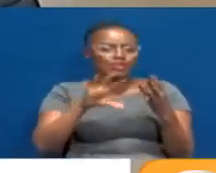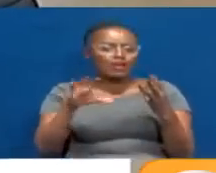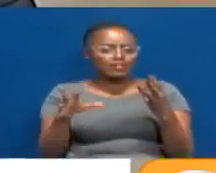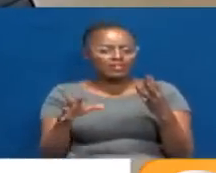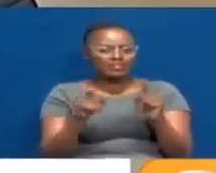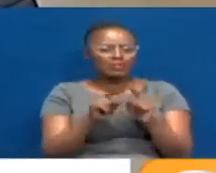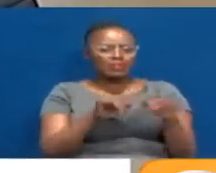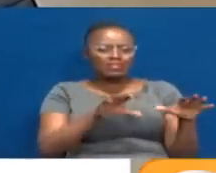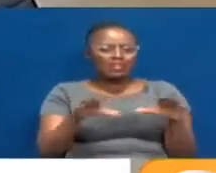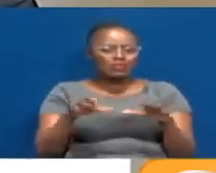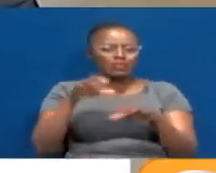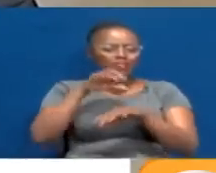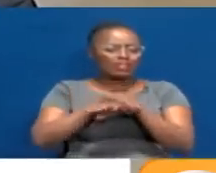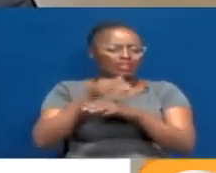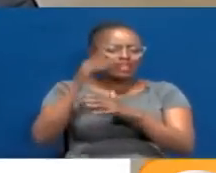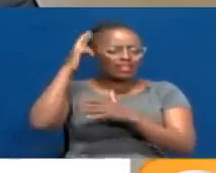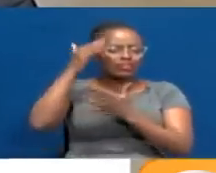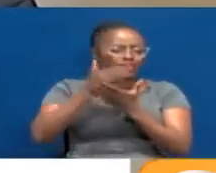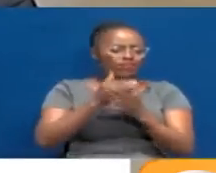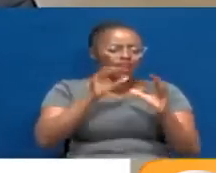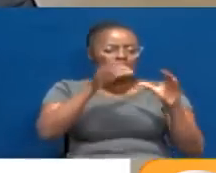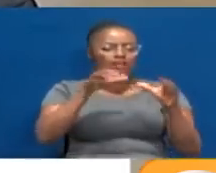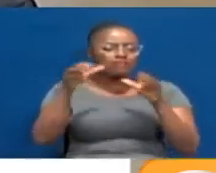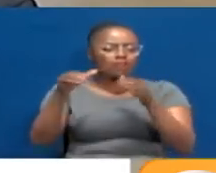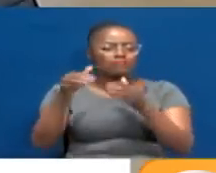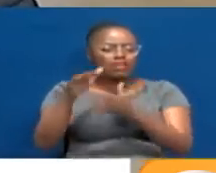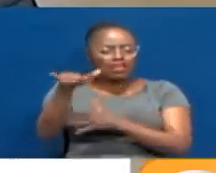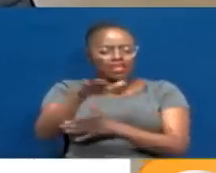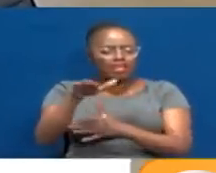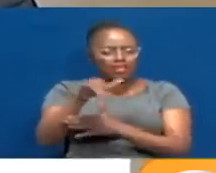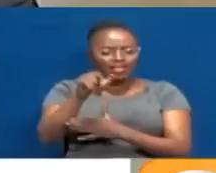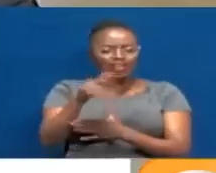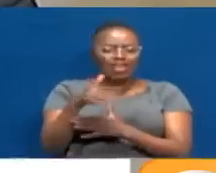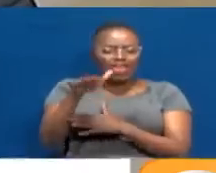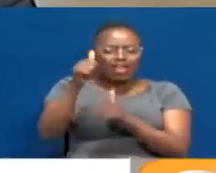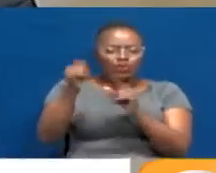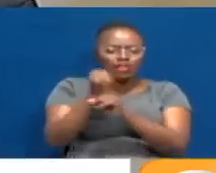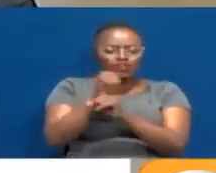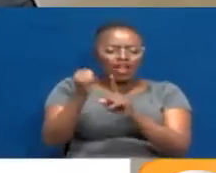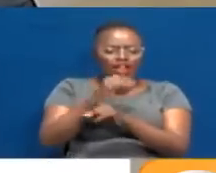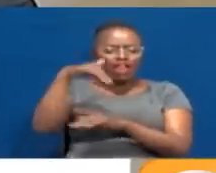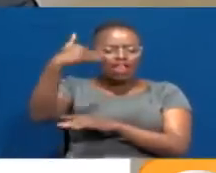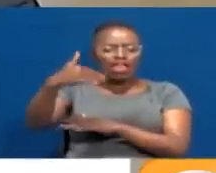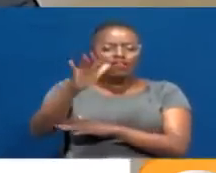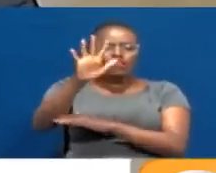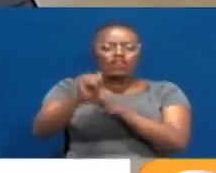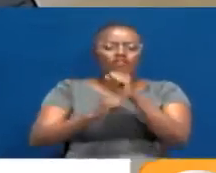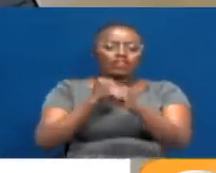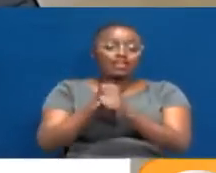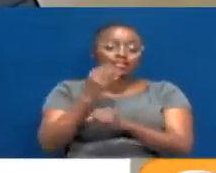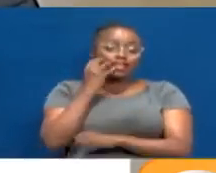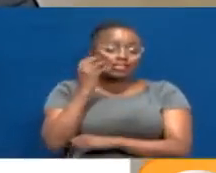I struggle to find the real reasons for classification of parts of this country as hotspots every 5 years.